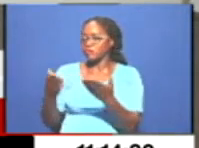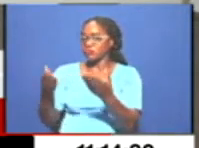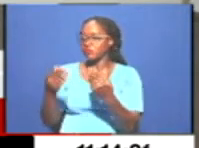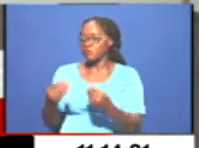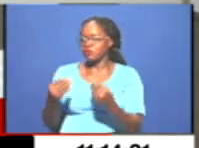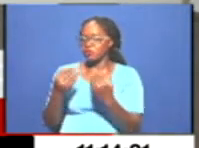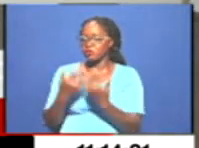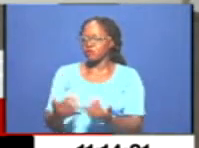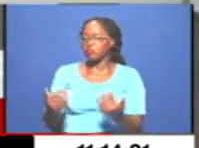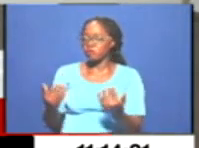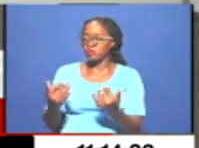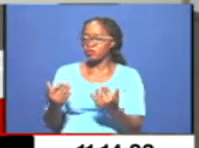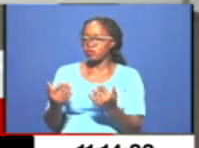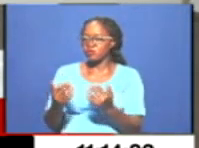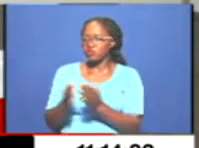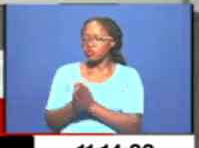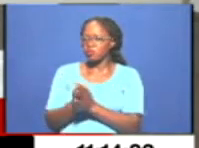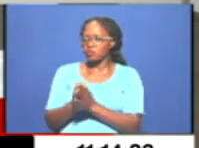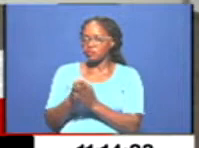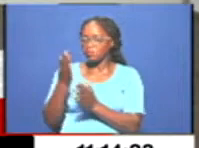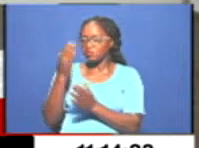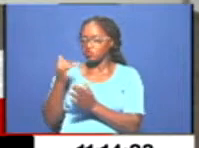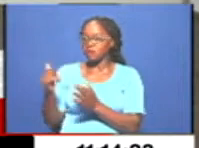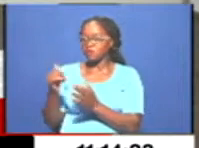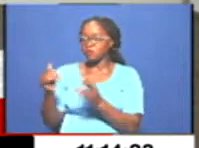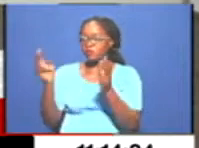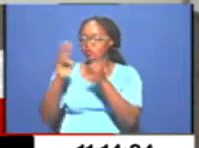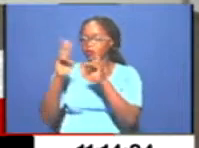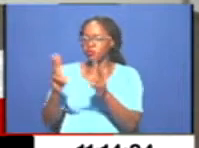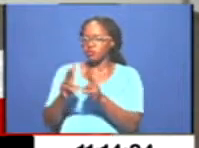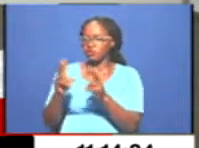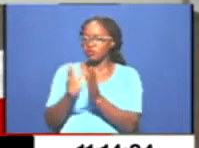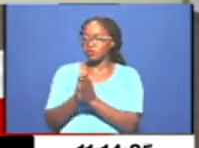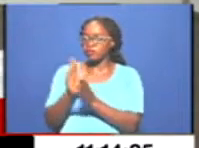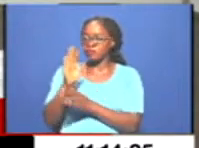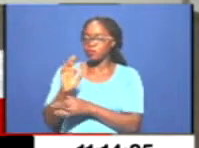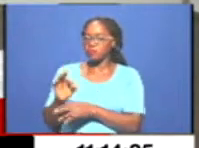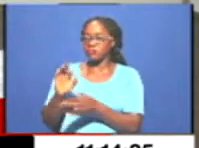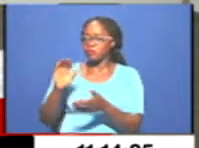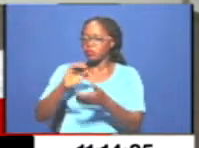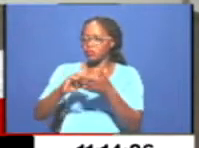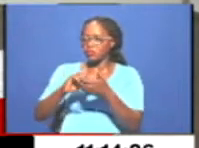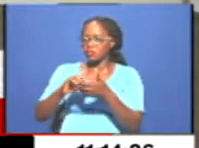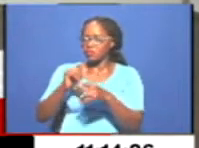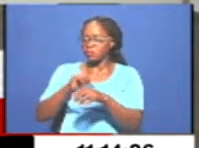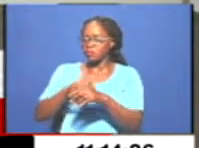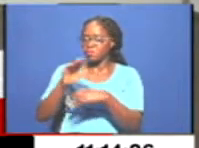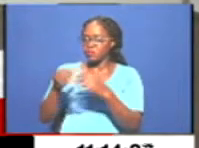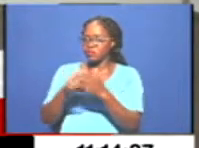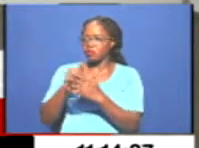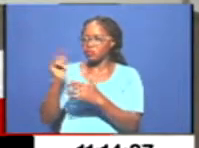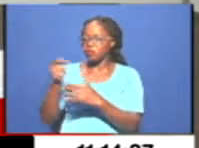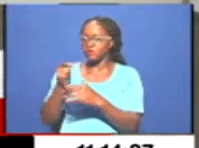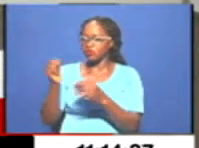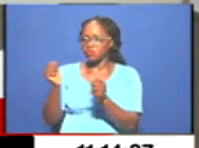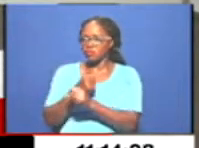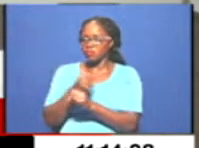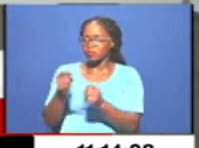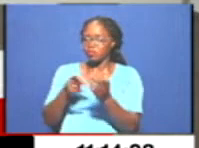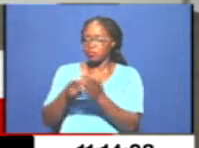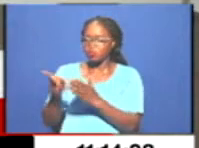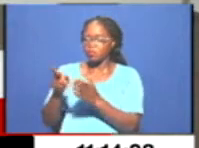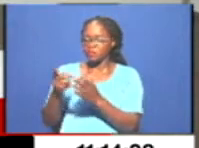equipment by the International Federation, and when it reached Kenya, they could not afford the duty or the clearance cost. So